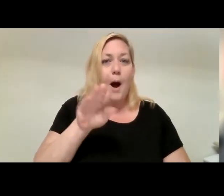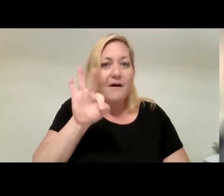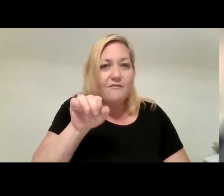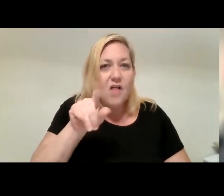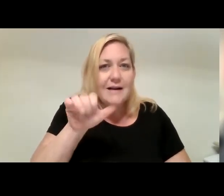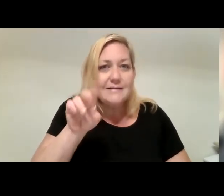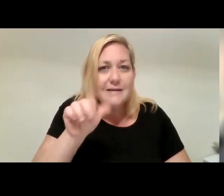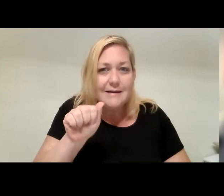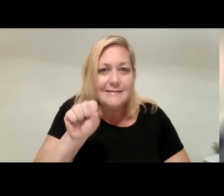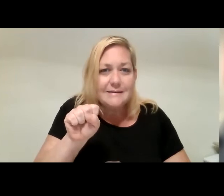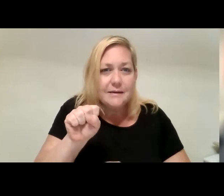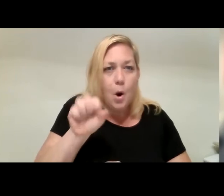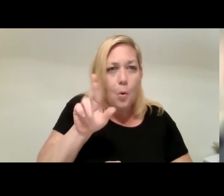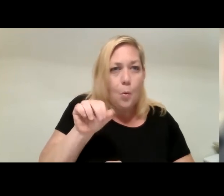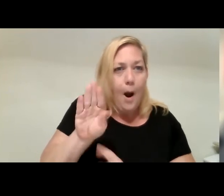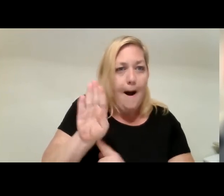remarks.